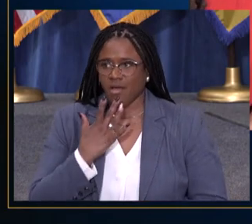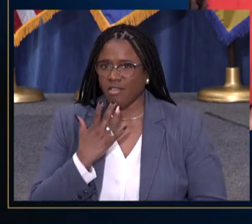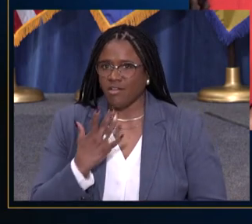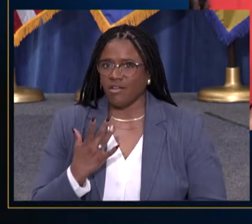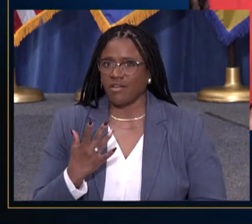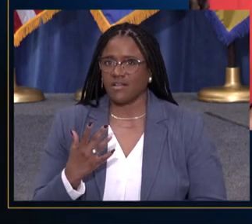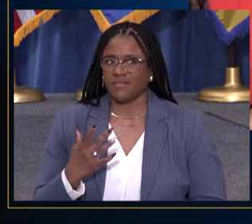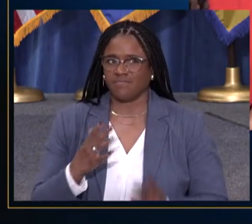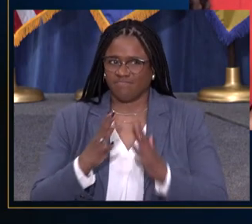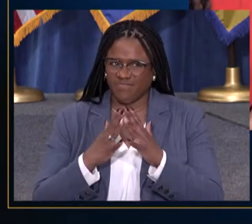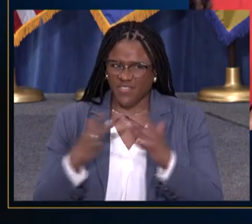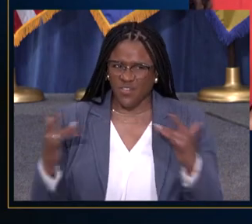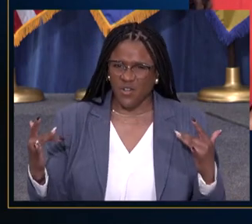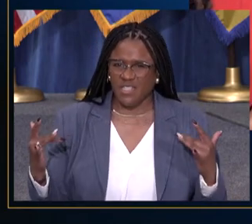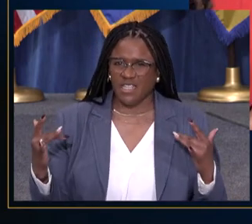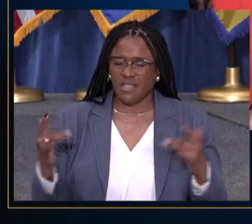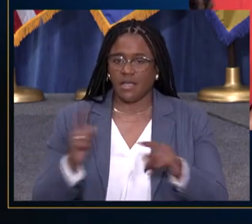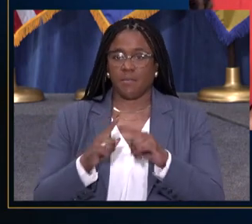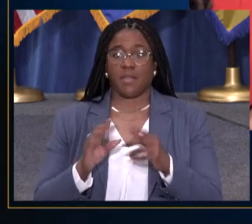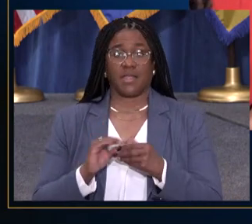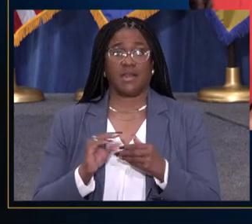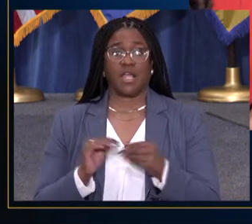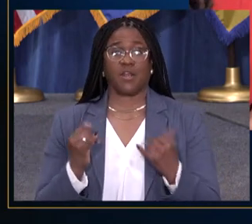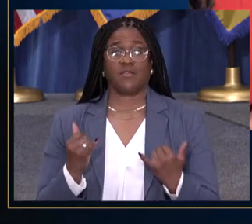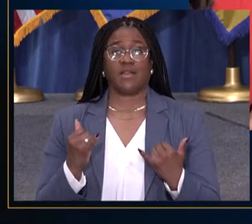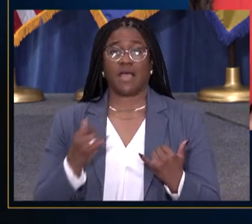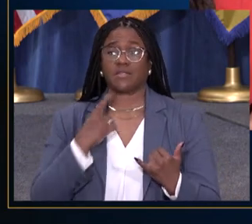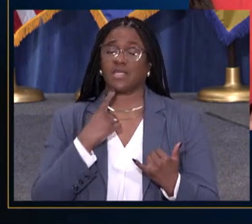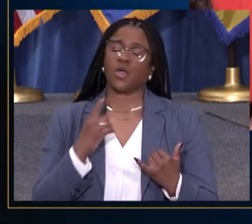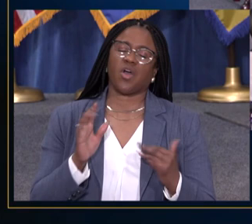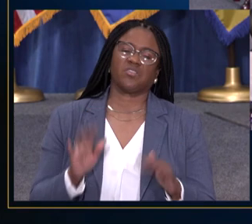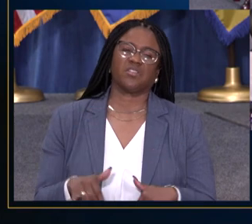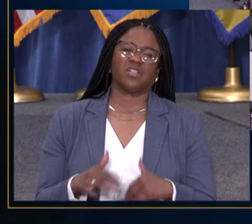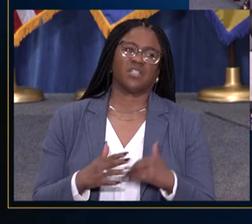of diversity, although the narrative now is that diversity doesn't matter.